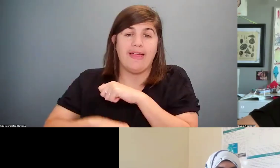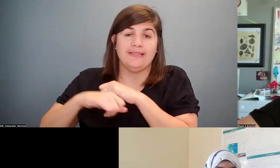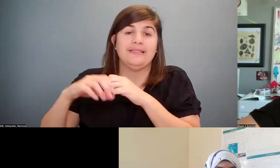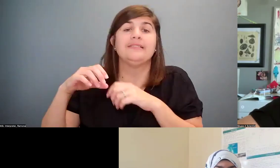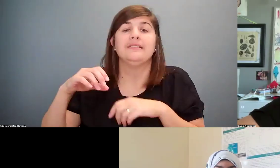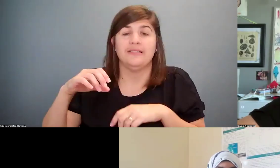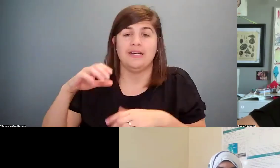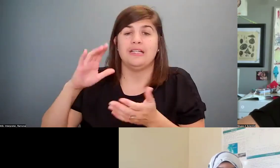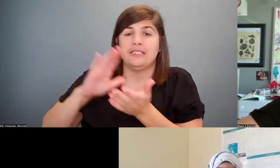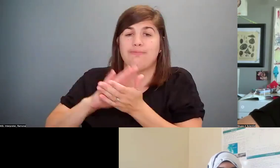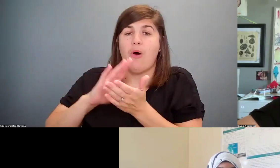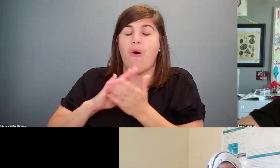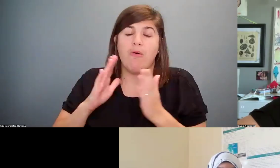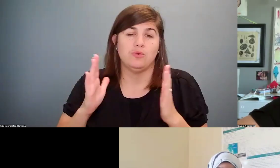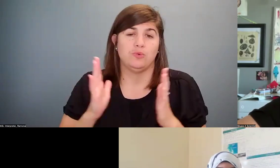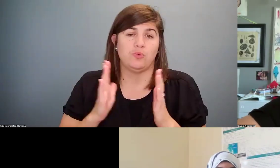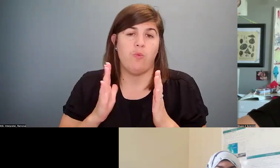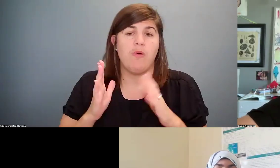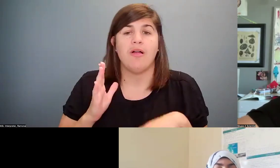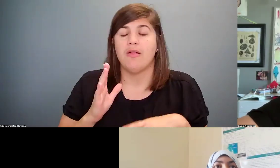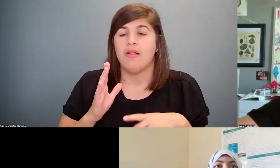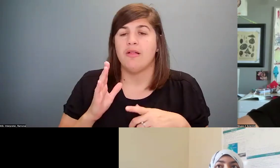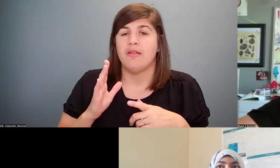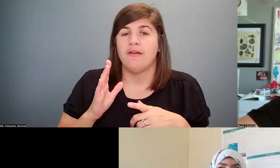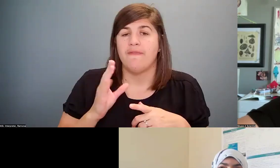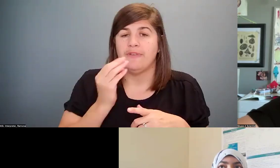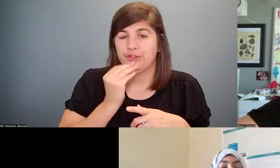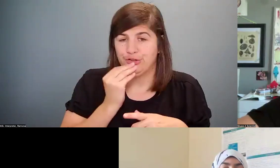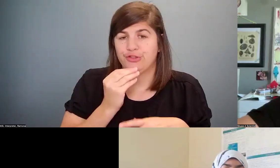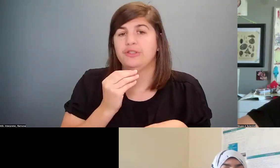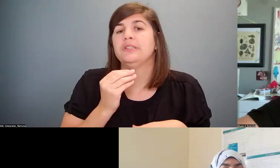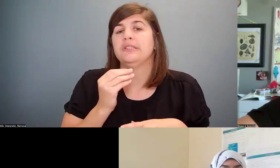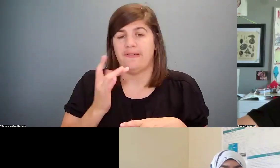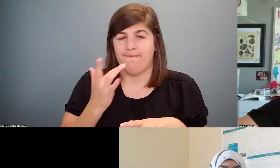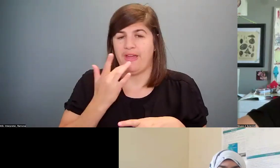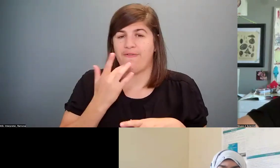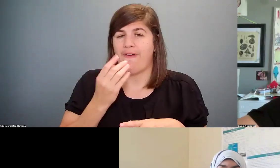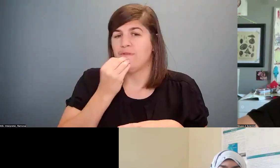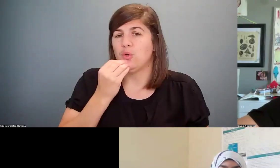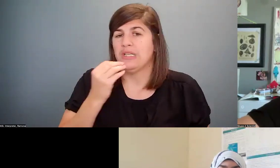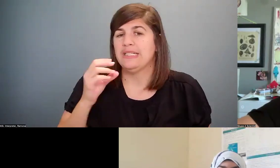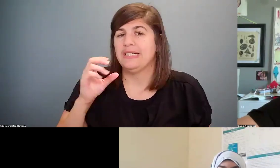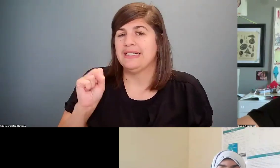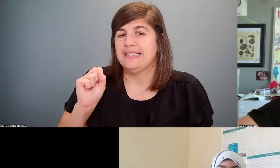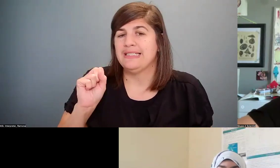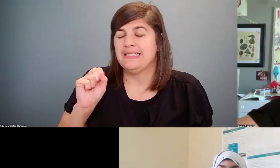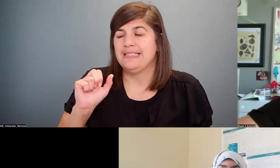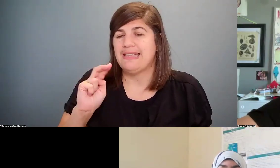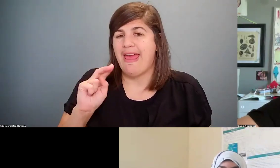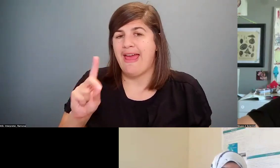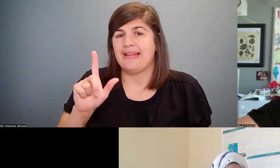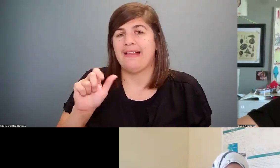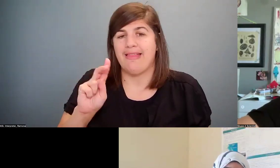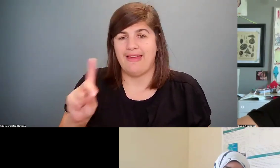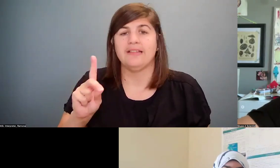small schooling fish, fish that are about this big. Their favorite food tends to be sand clams, which is a small fish that burrows in